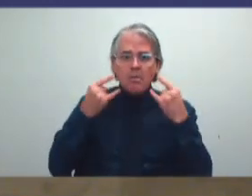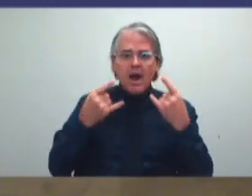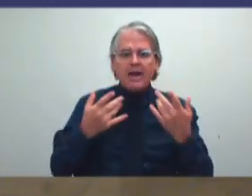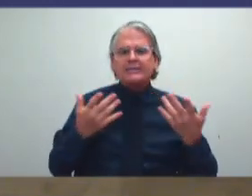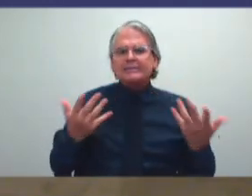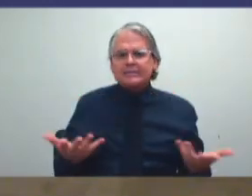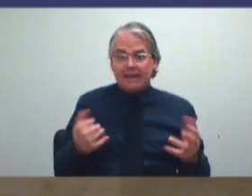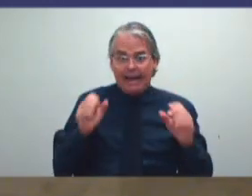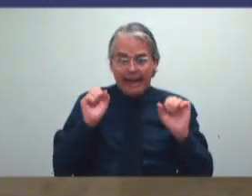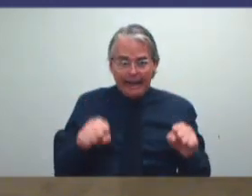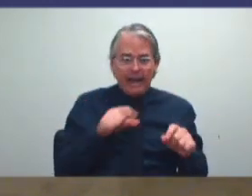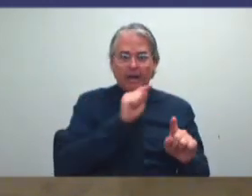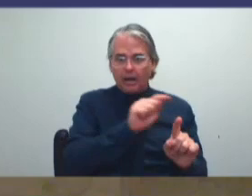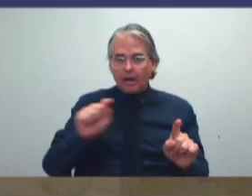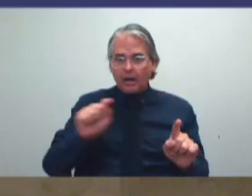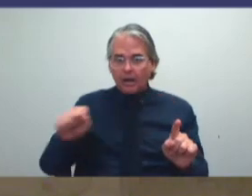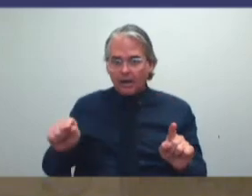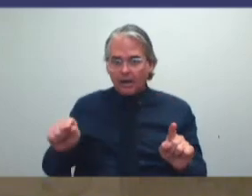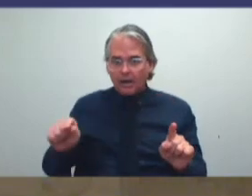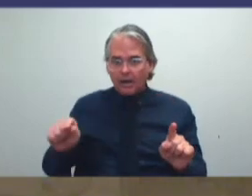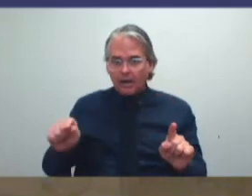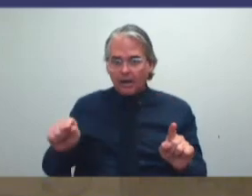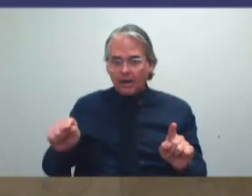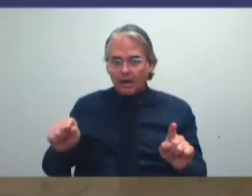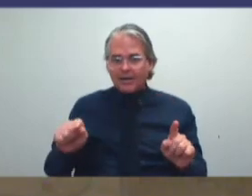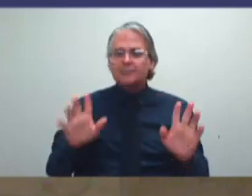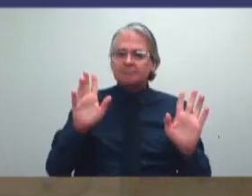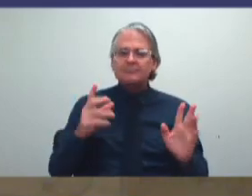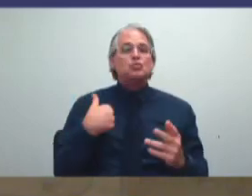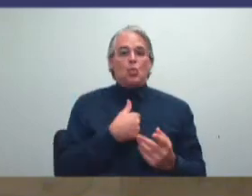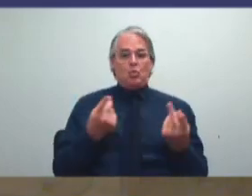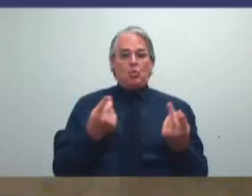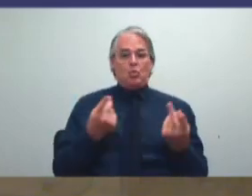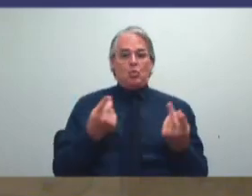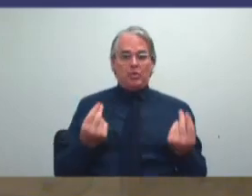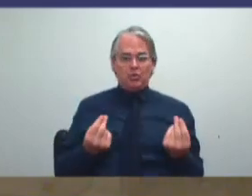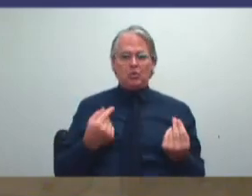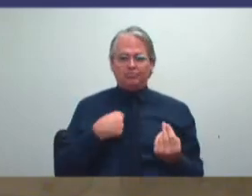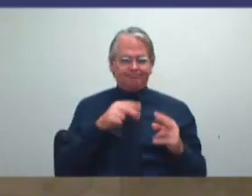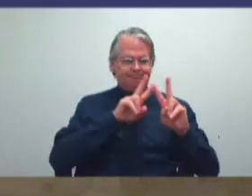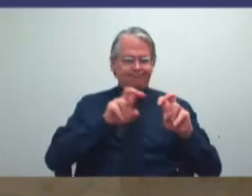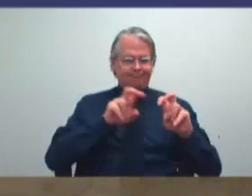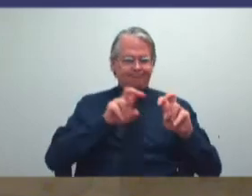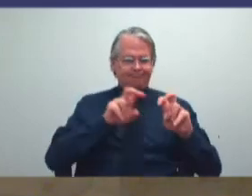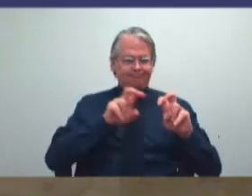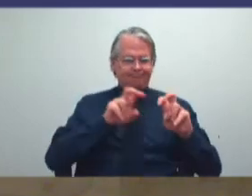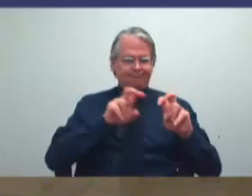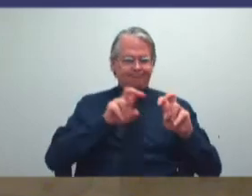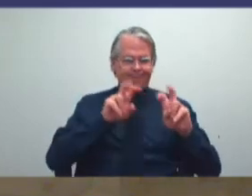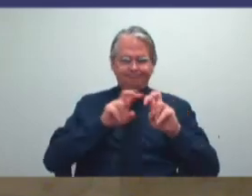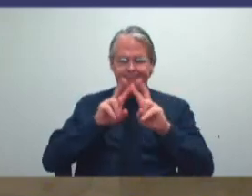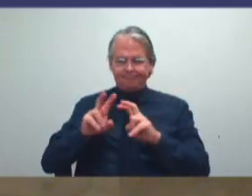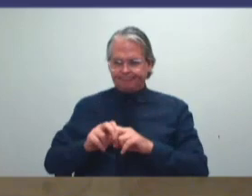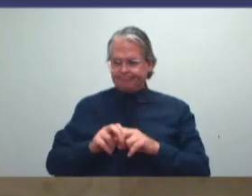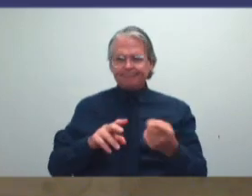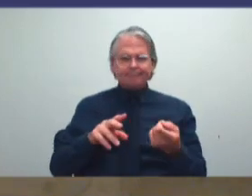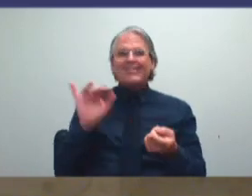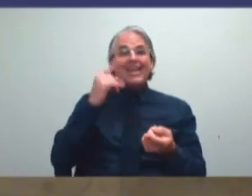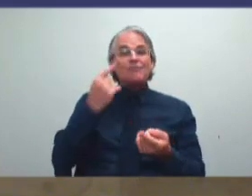data, just like a burn code does. Is it windy outside? Are thunderstorms or a heat wave in the